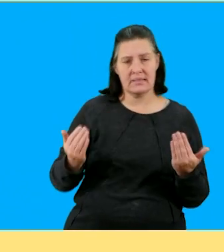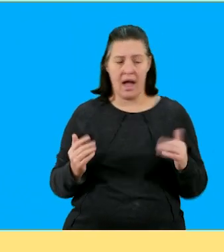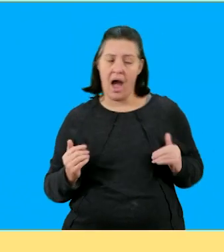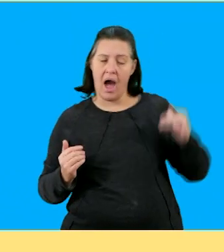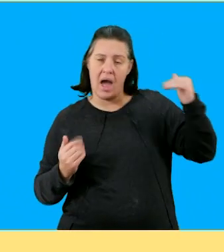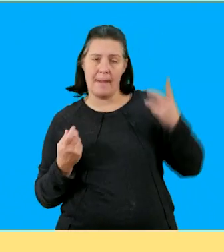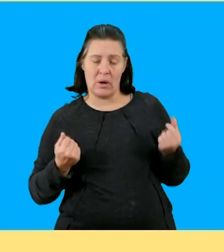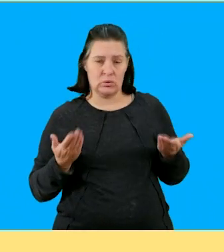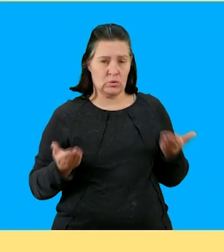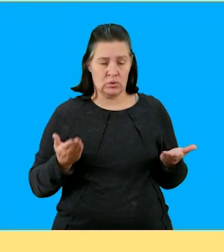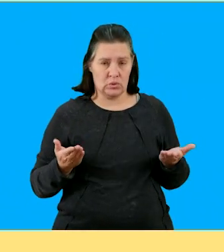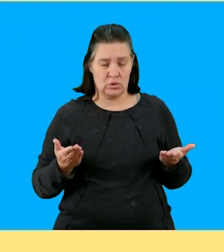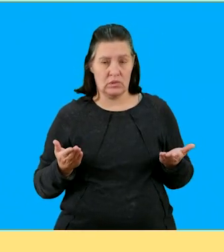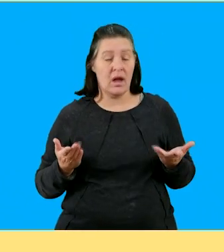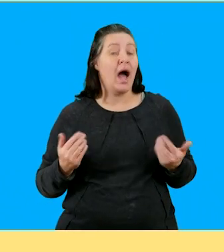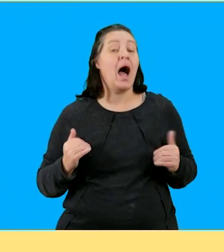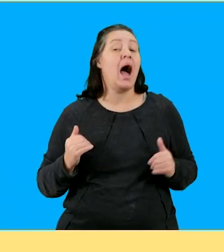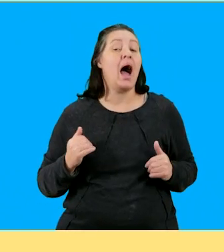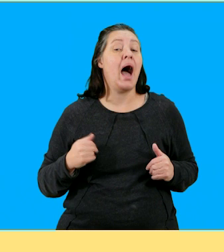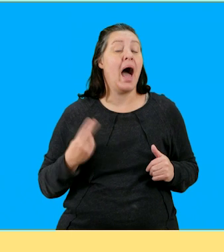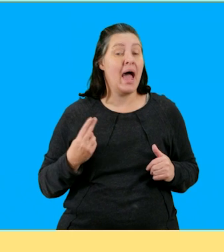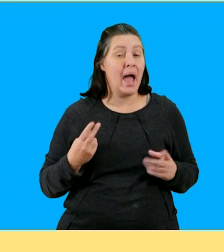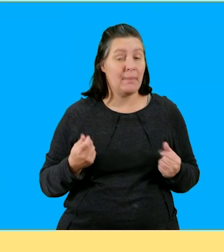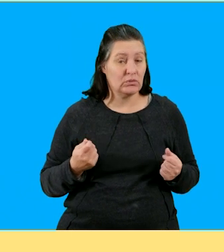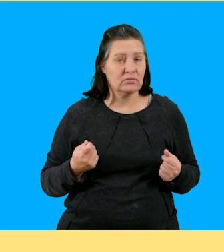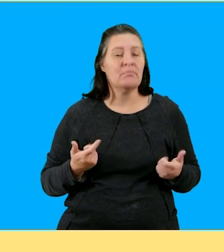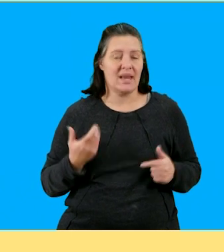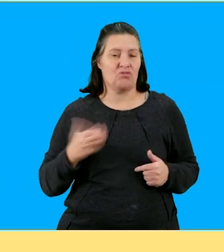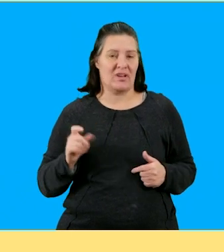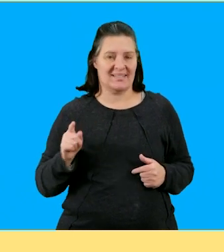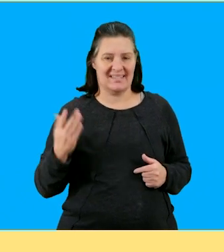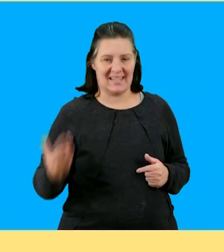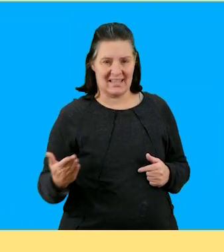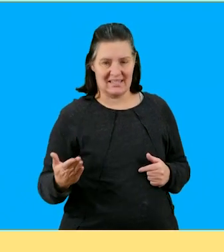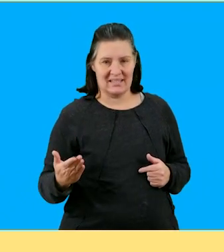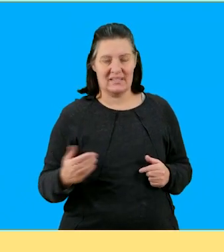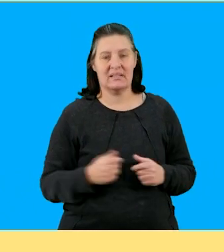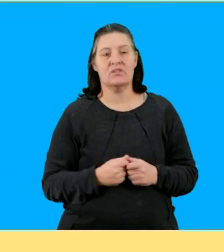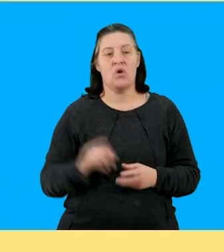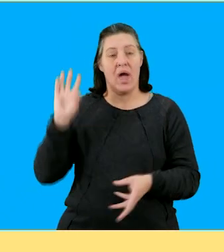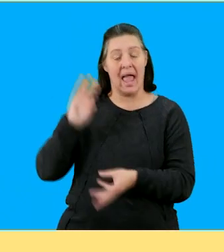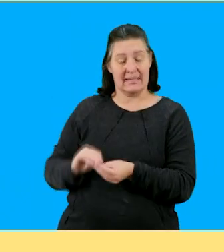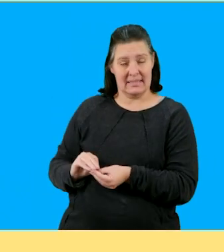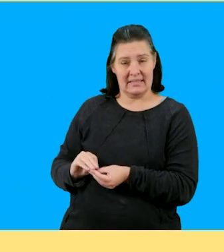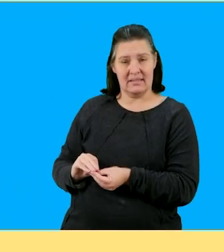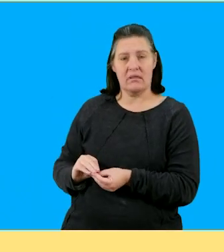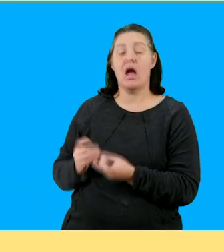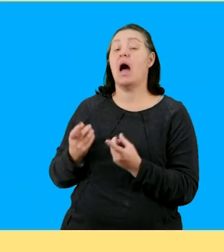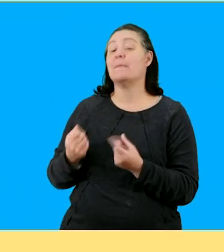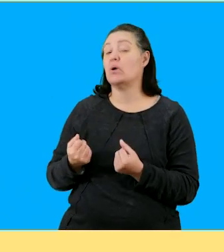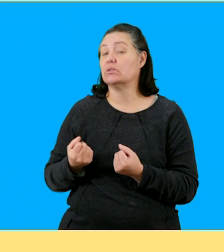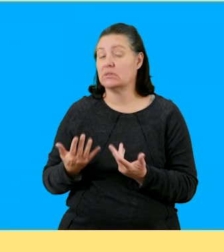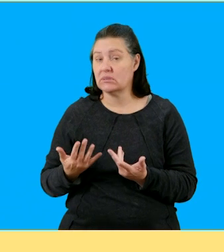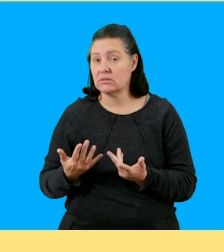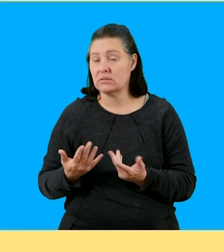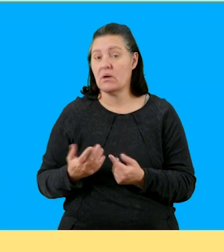highest amount. And the highest amount becomes the credit side. So I'm going to add these sides, and I'm going to get an amount which